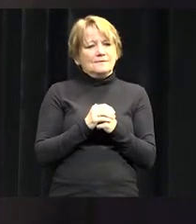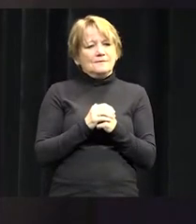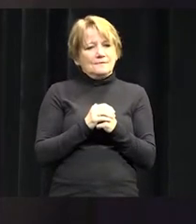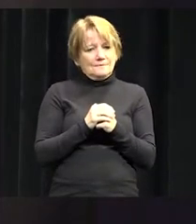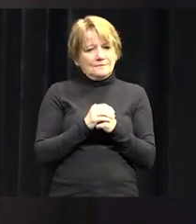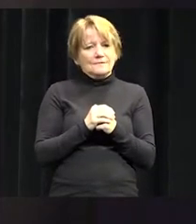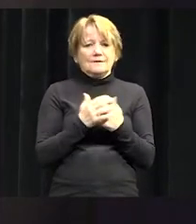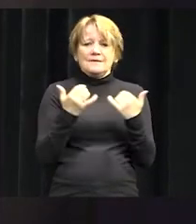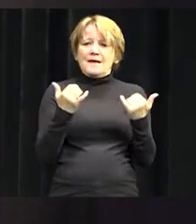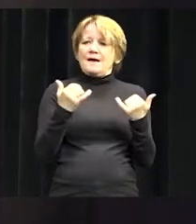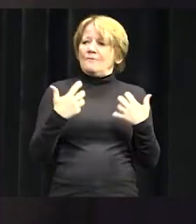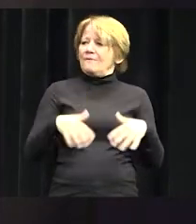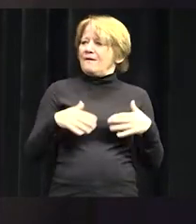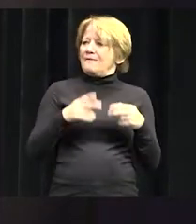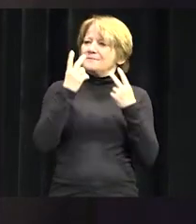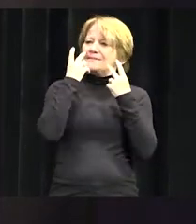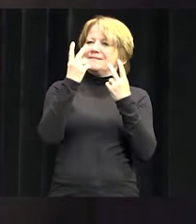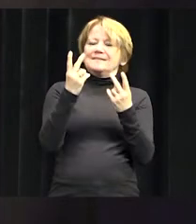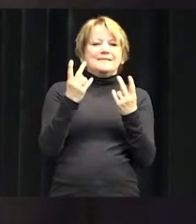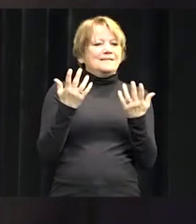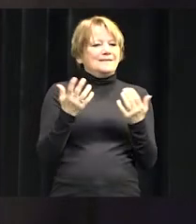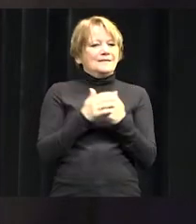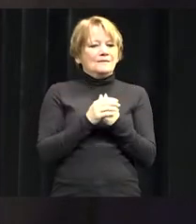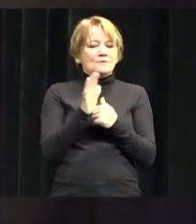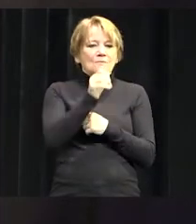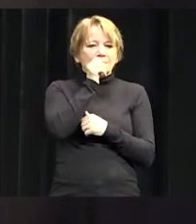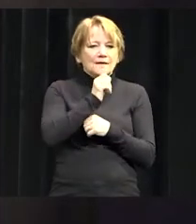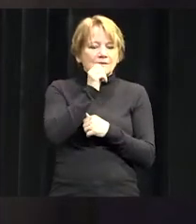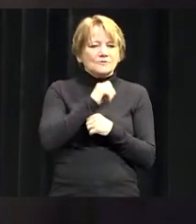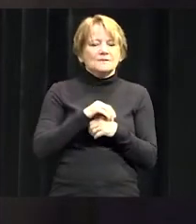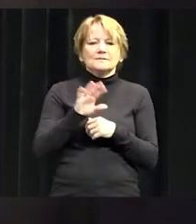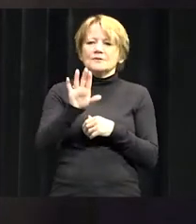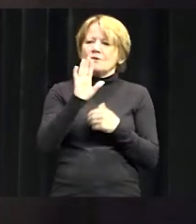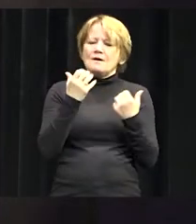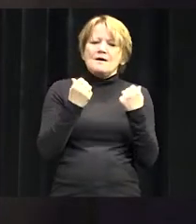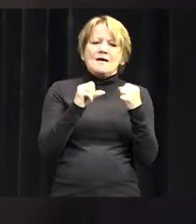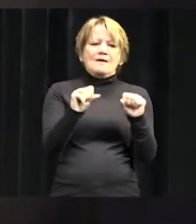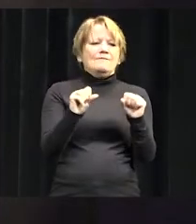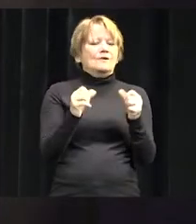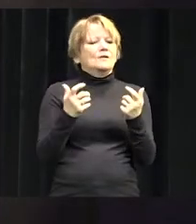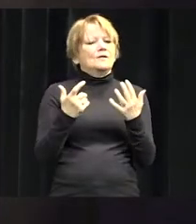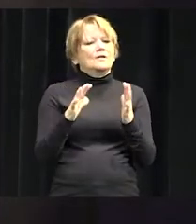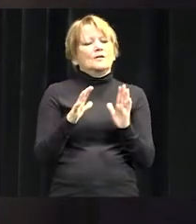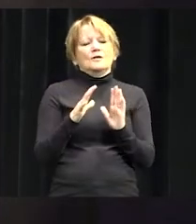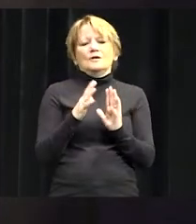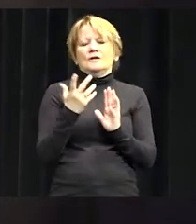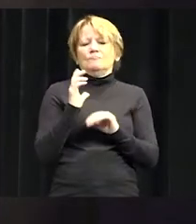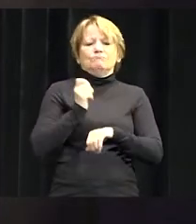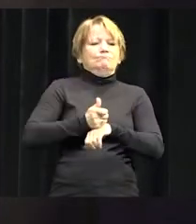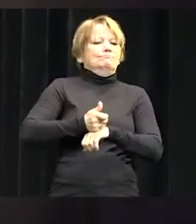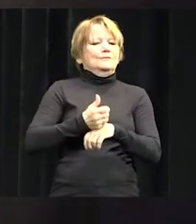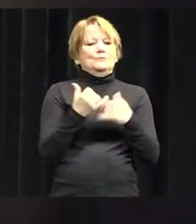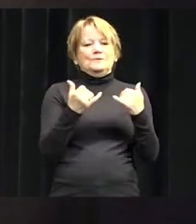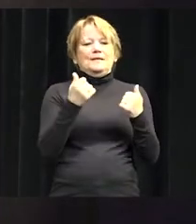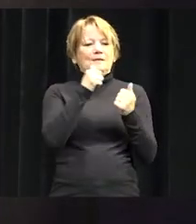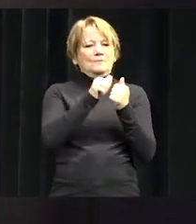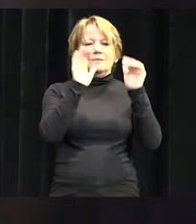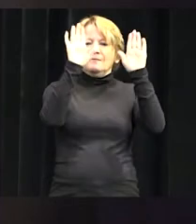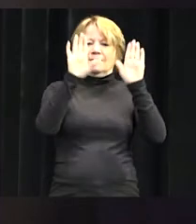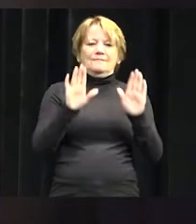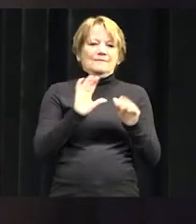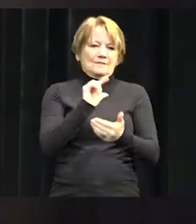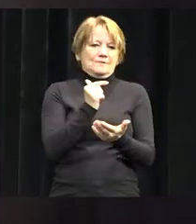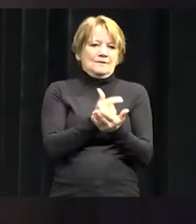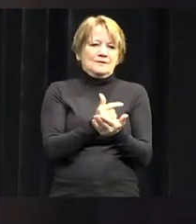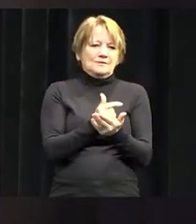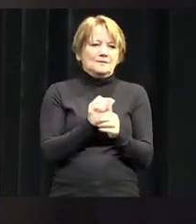i am delighted to see your perseverance rewarded enjoy your well-earned achievement you have been through